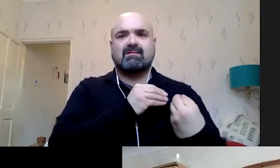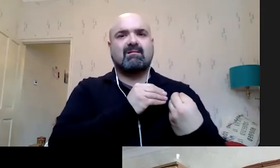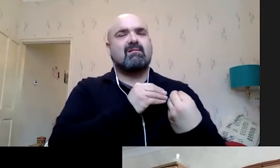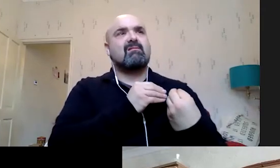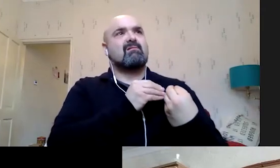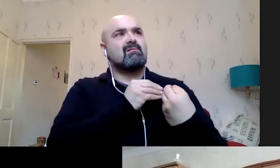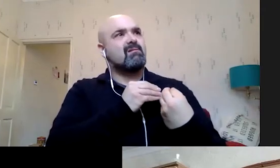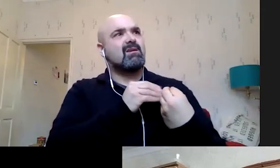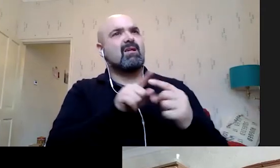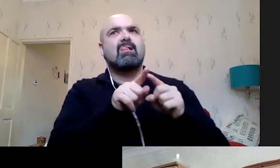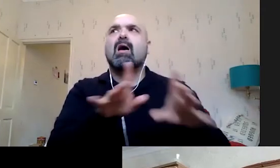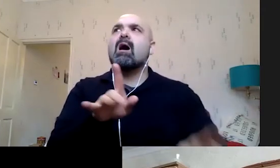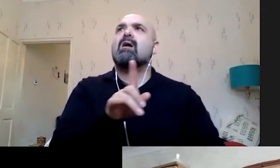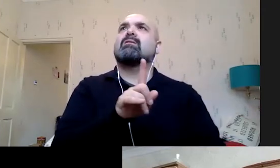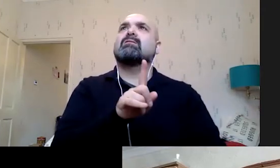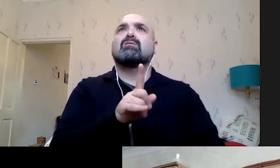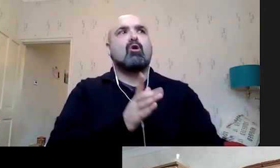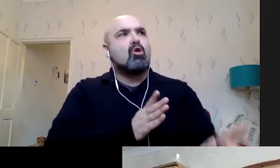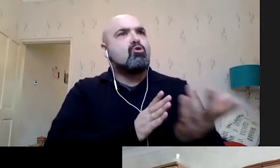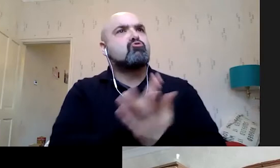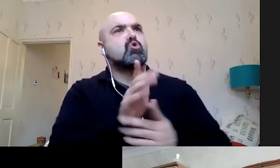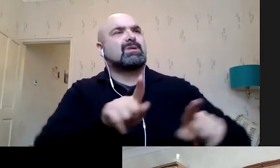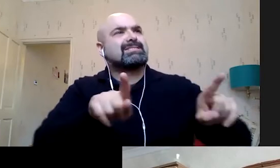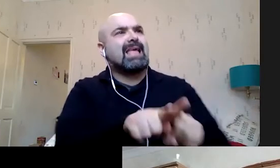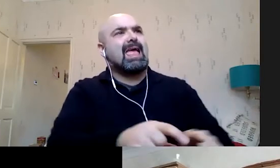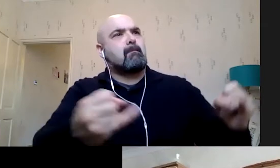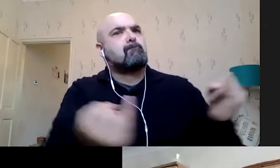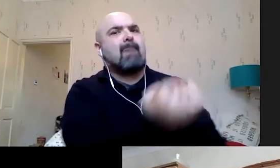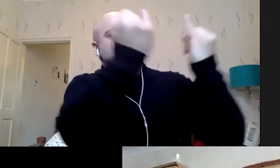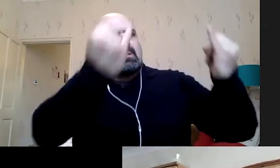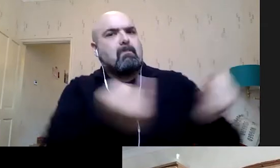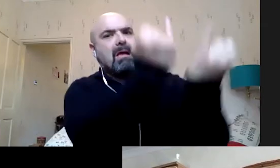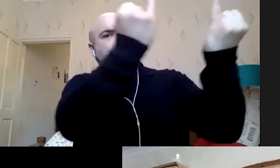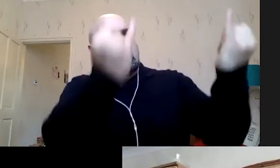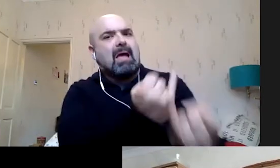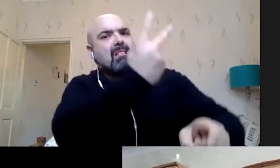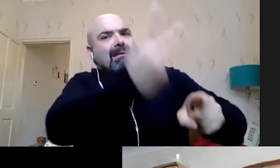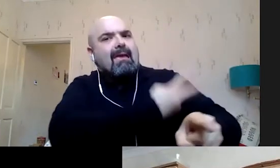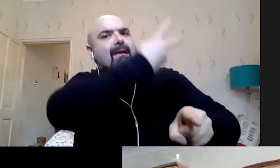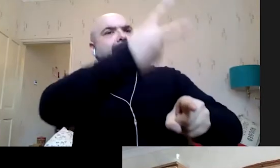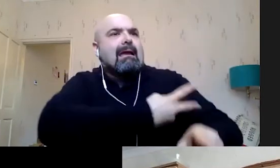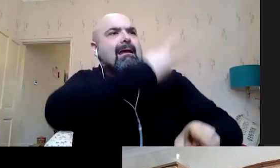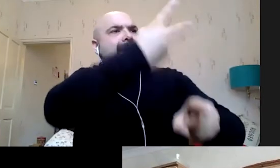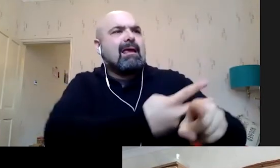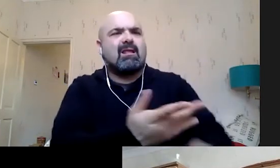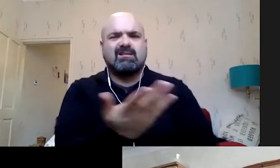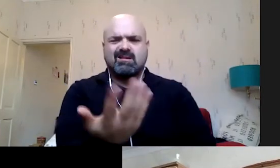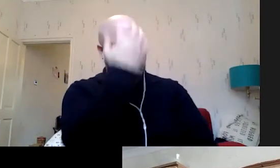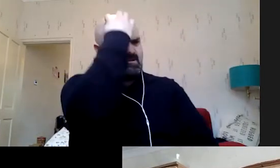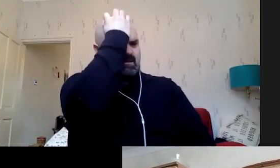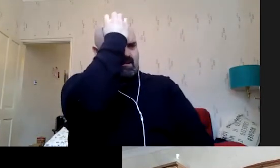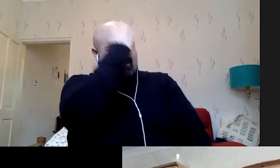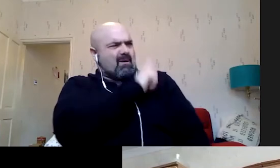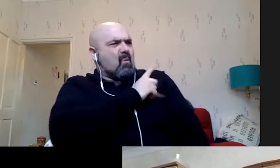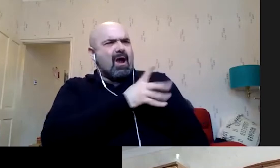It's like having to go through all the same sorts of battles all over again. And you think, well, why? Why can't people be